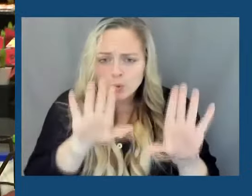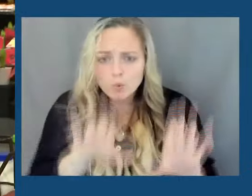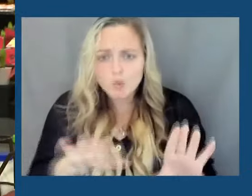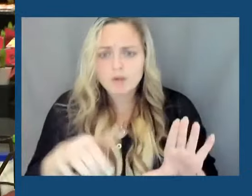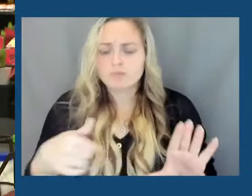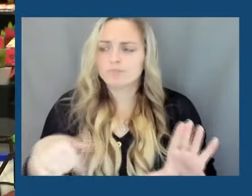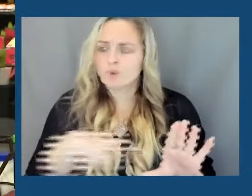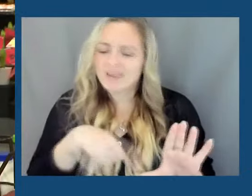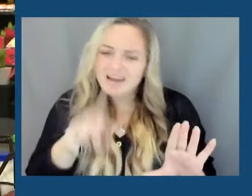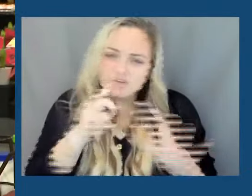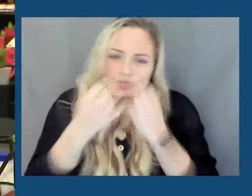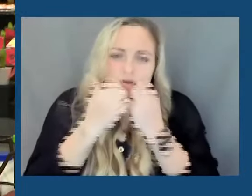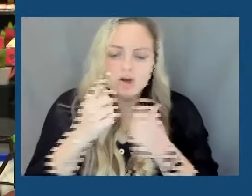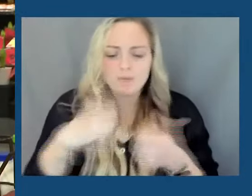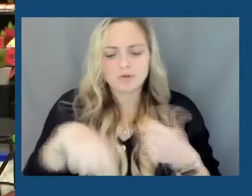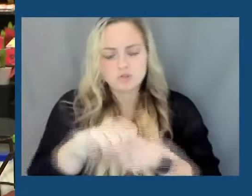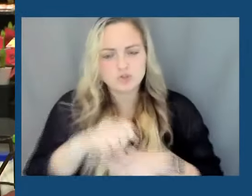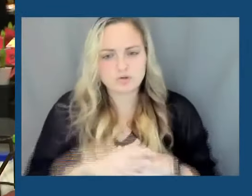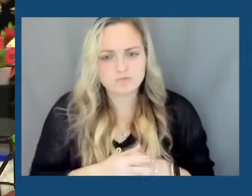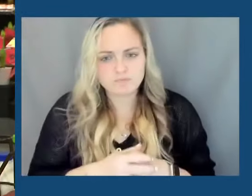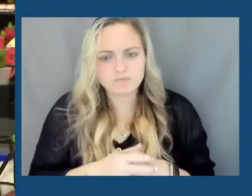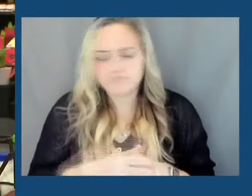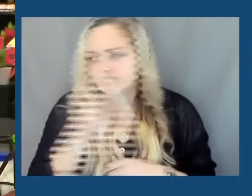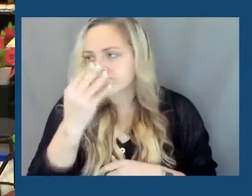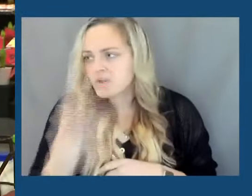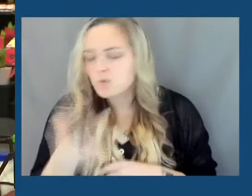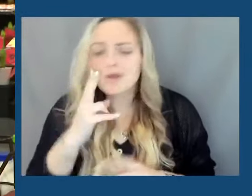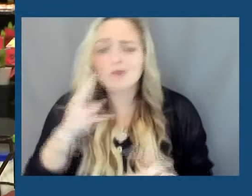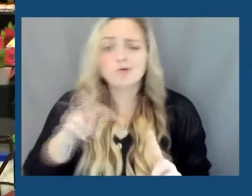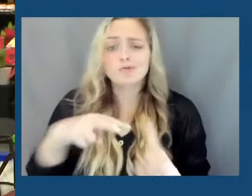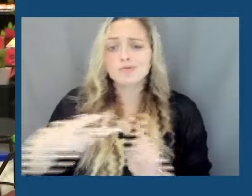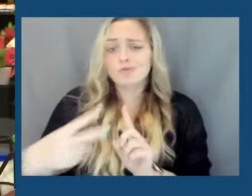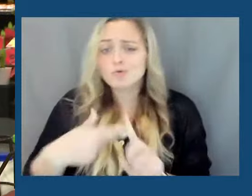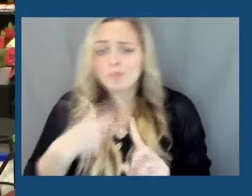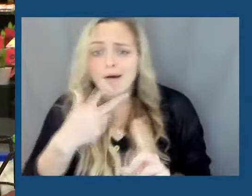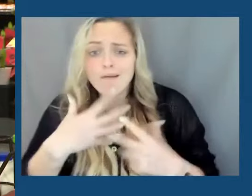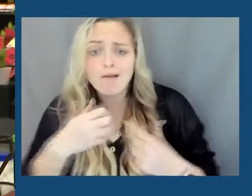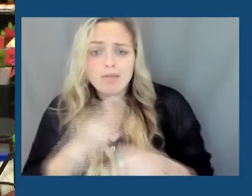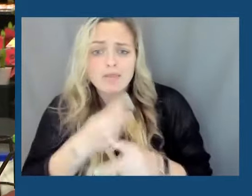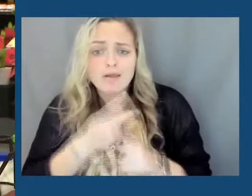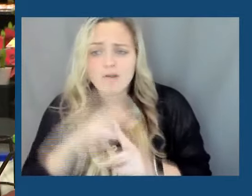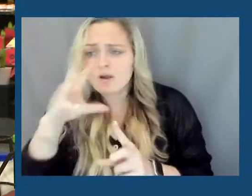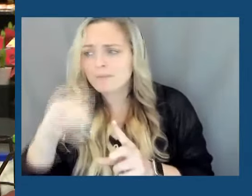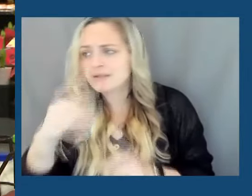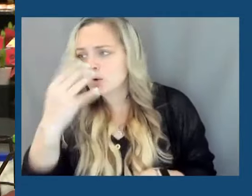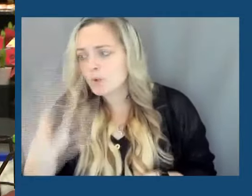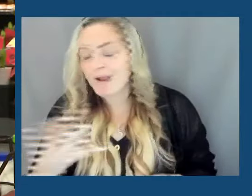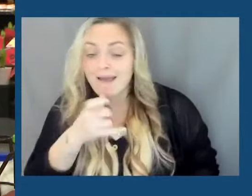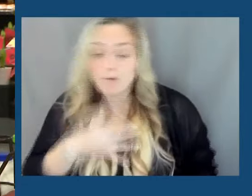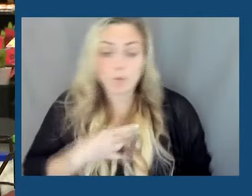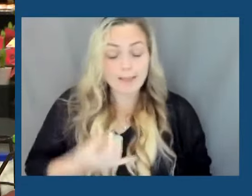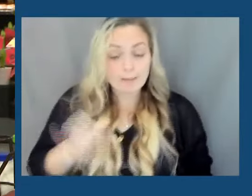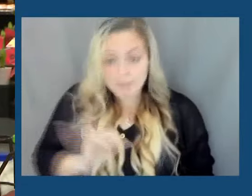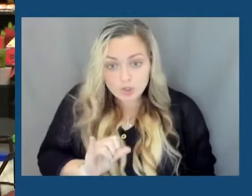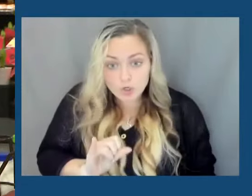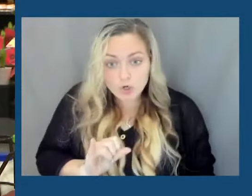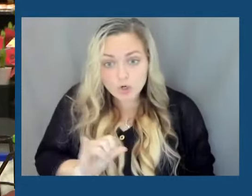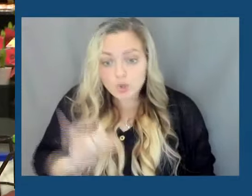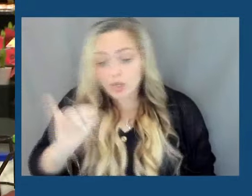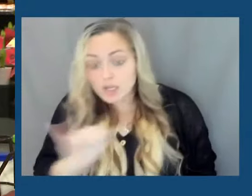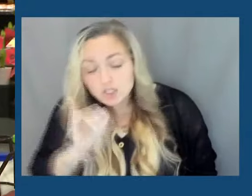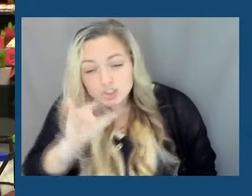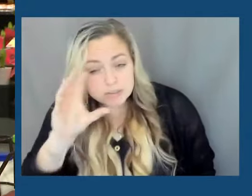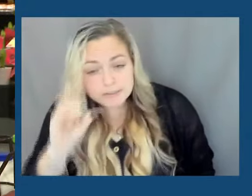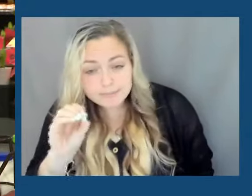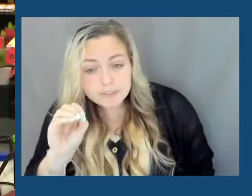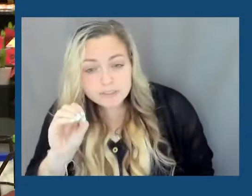damn about each other. So I don't care your views about healthcare companies, because I don't think they're great right now either. Insurance companies